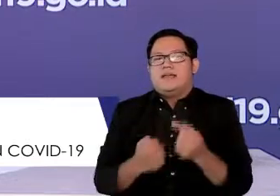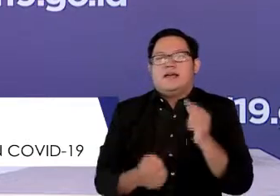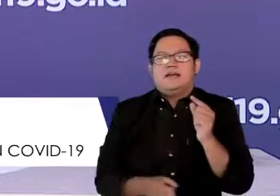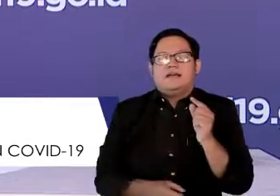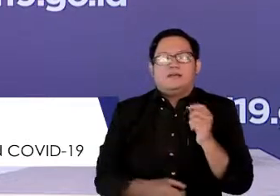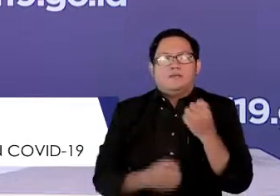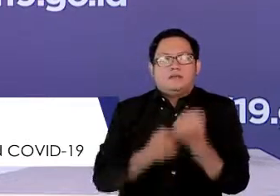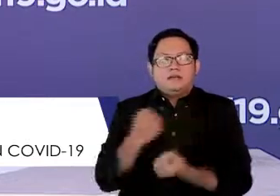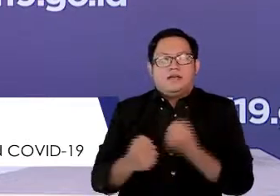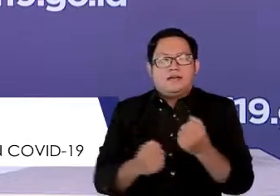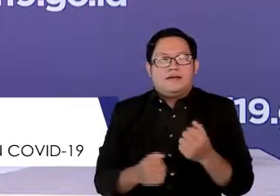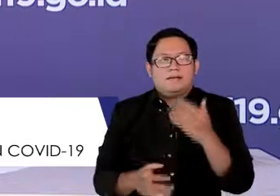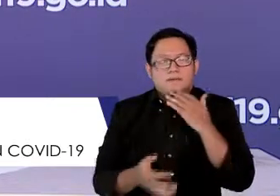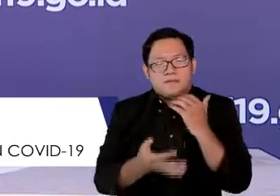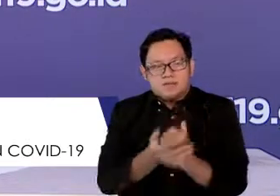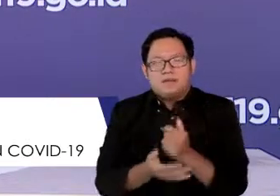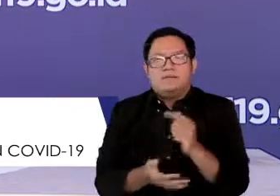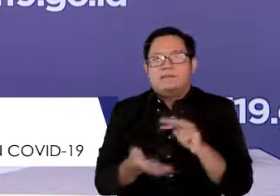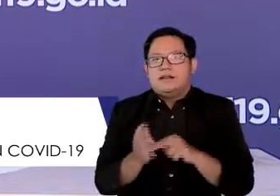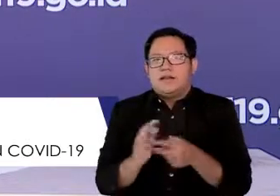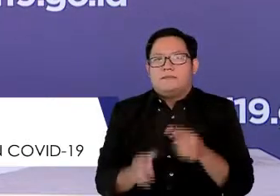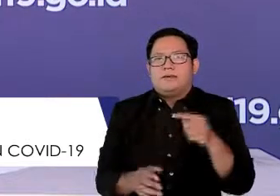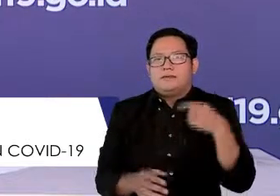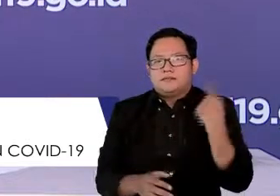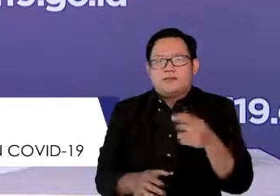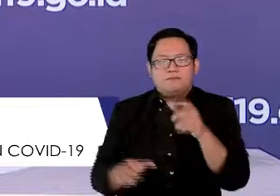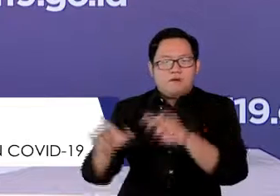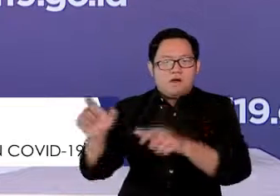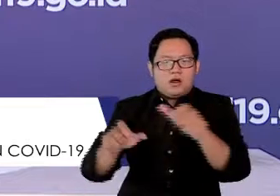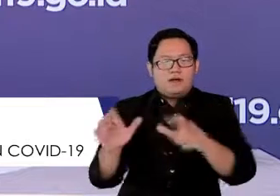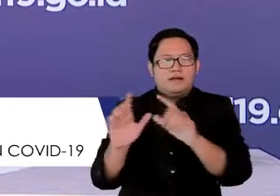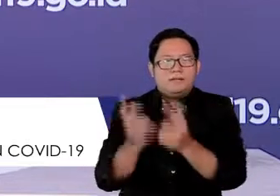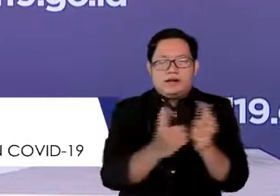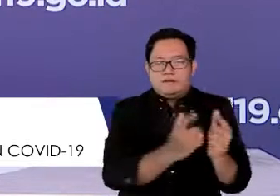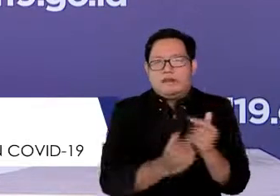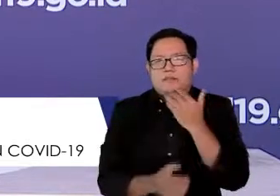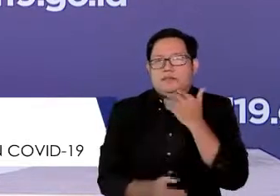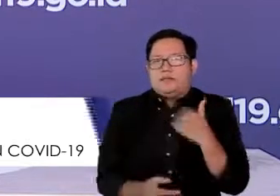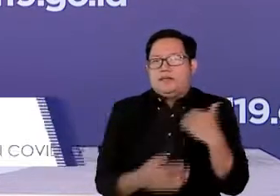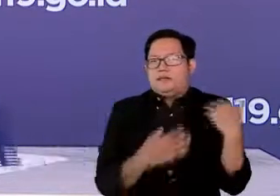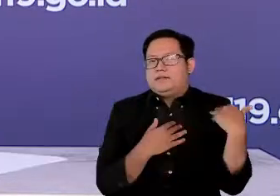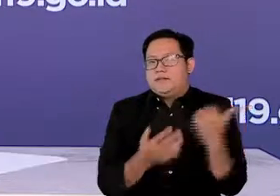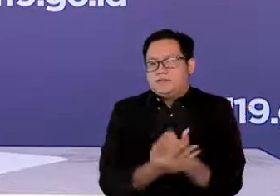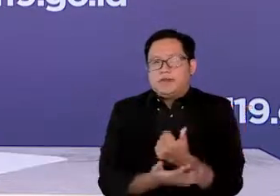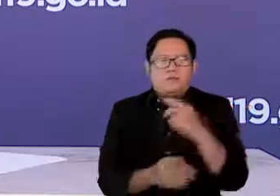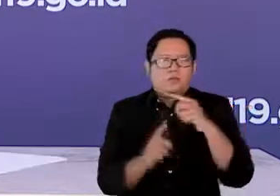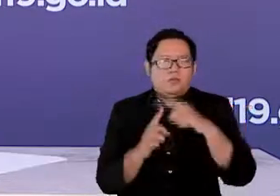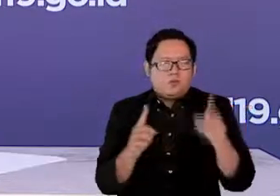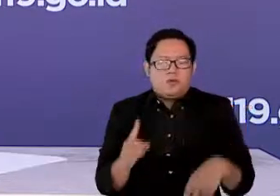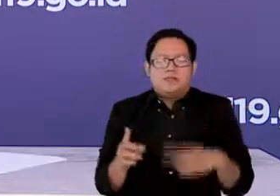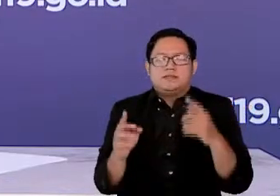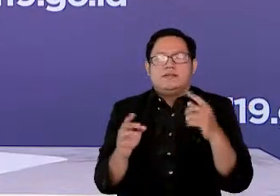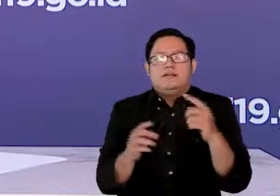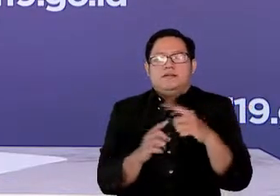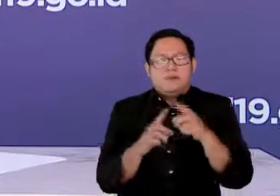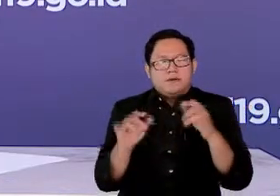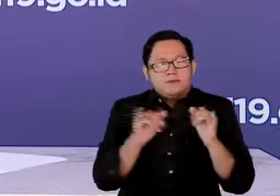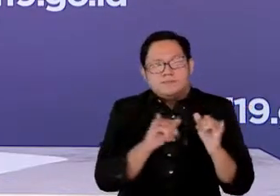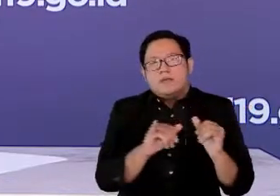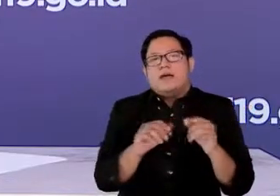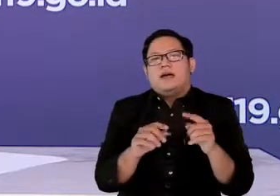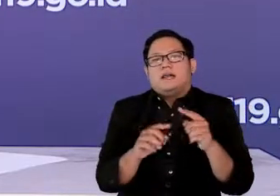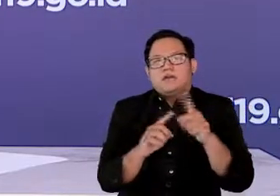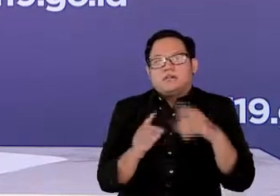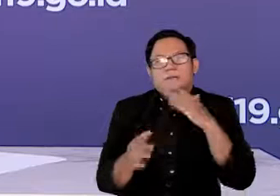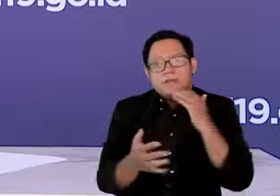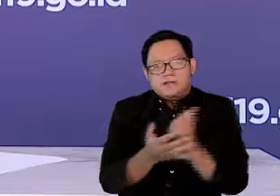elements in the community have an important role as a form of shared responsibility. For example, the